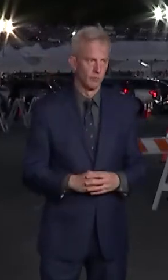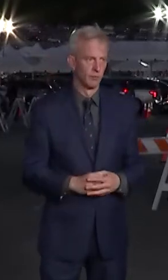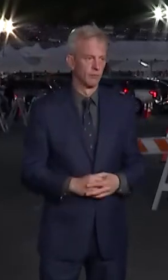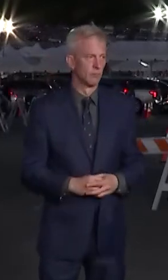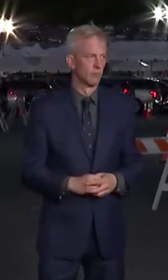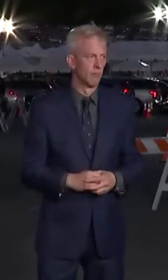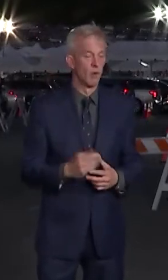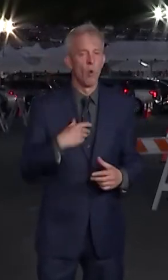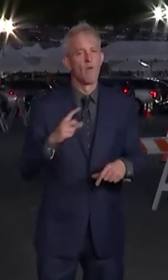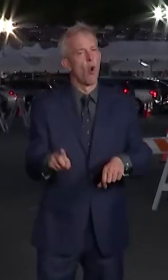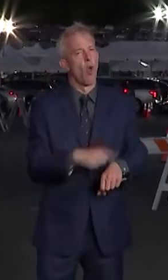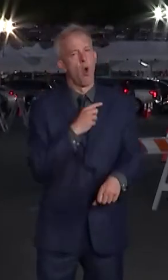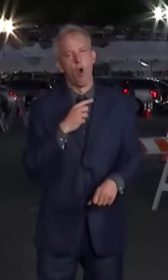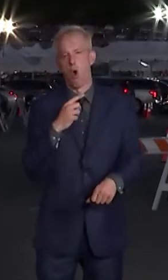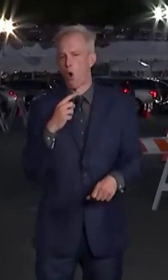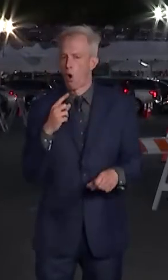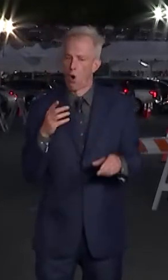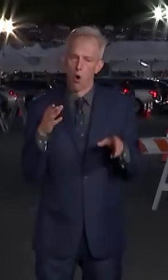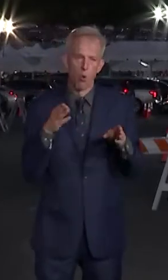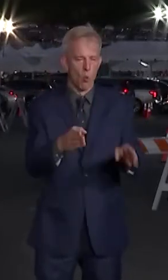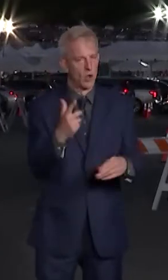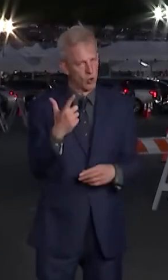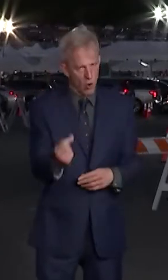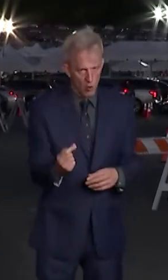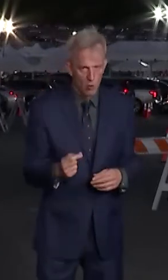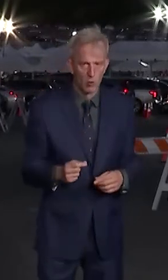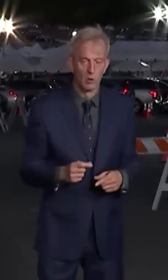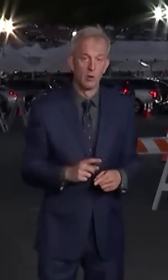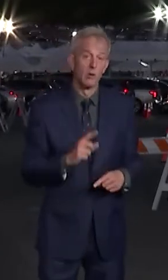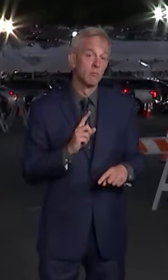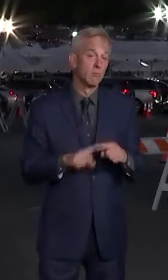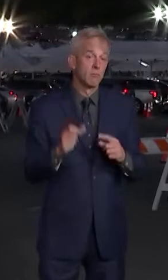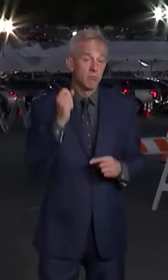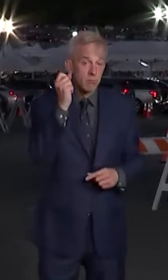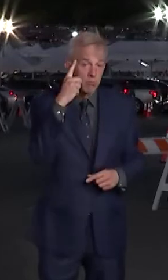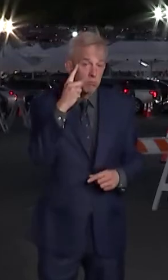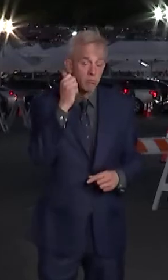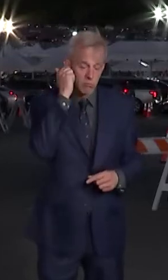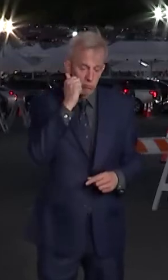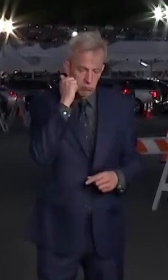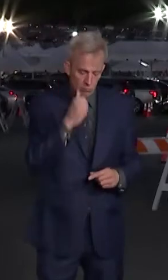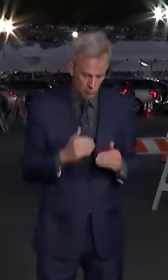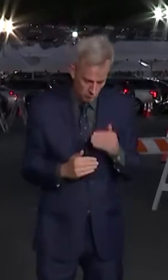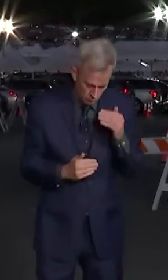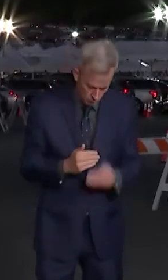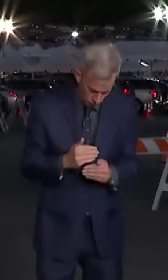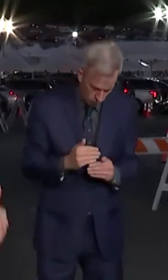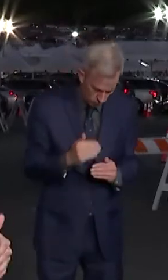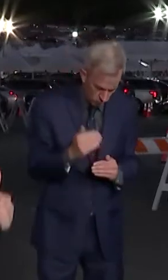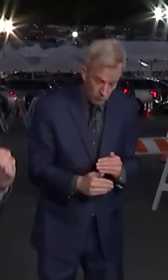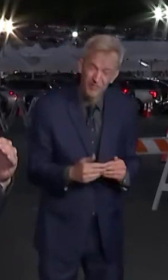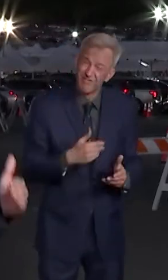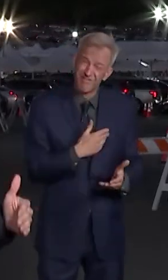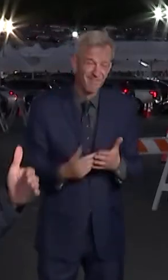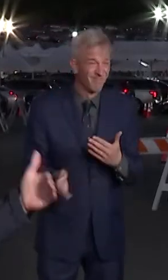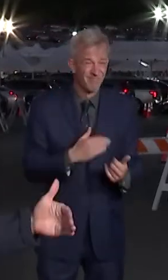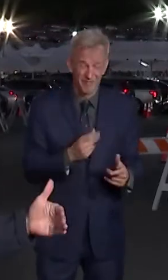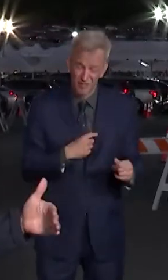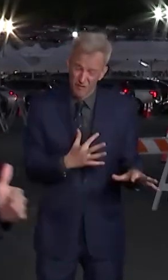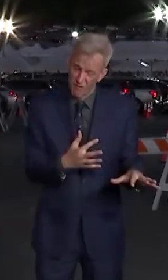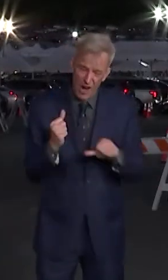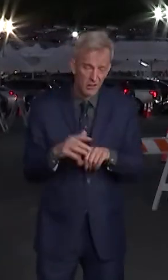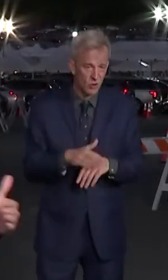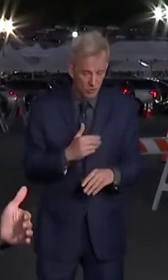long road ahead, and there will be only, though, each day, forward motion. No matter what the pace, we will keep adding